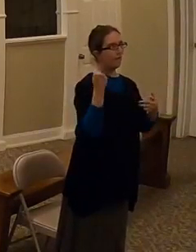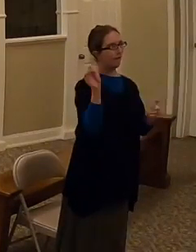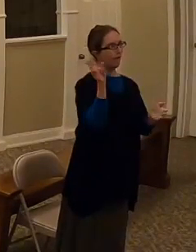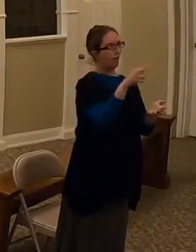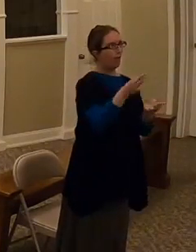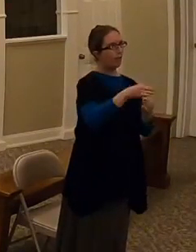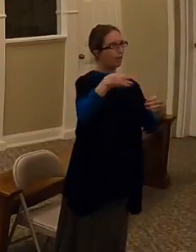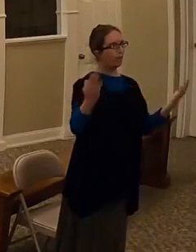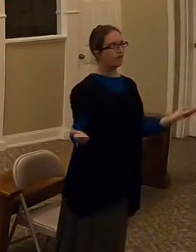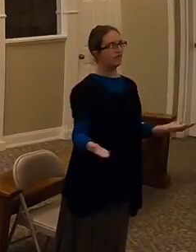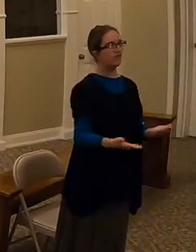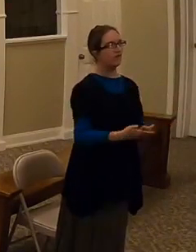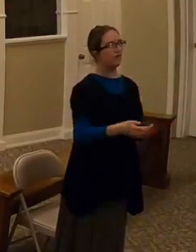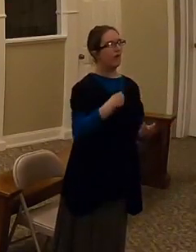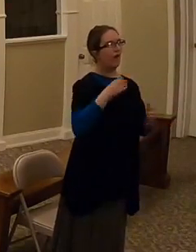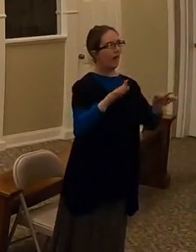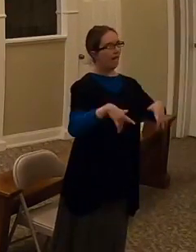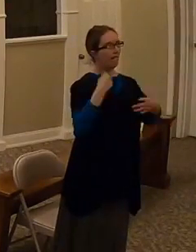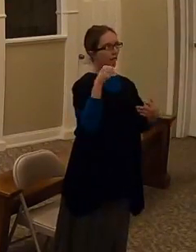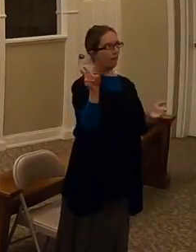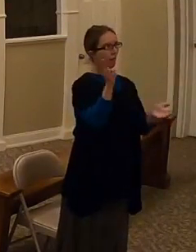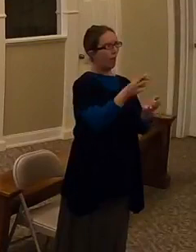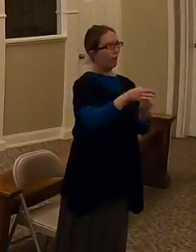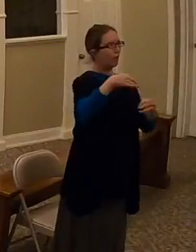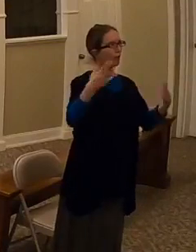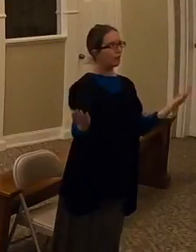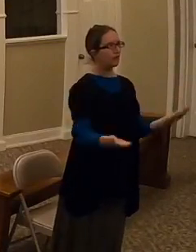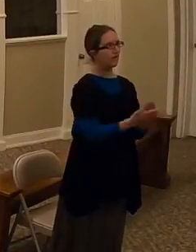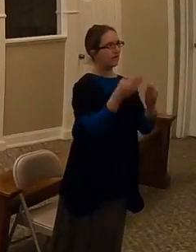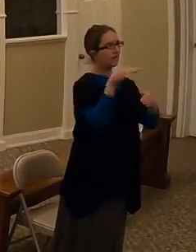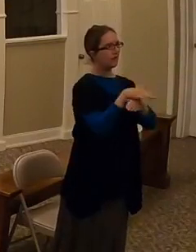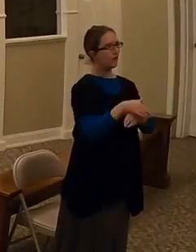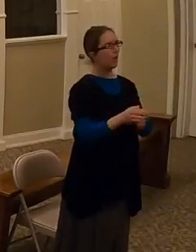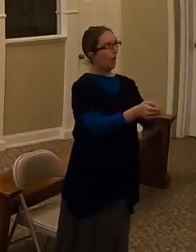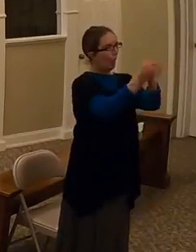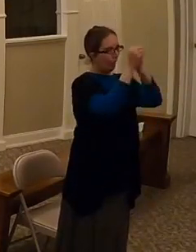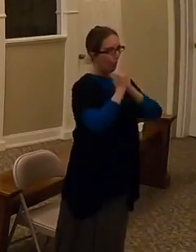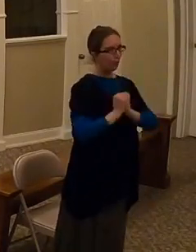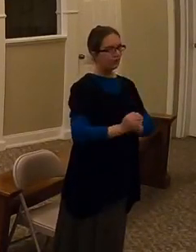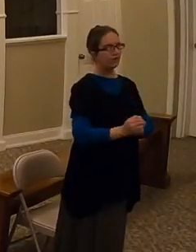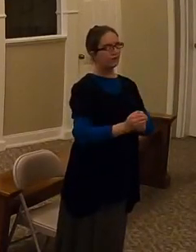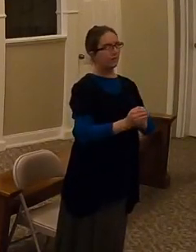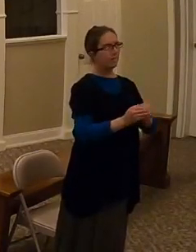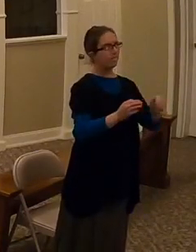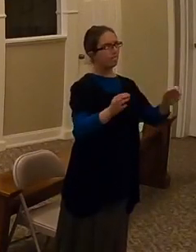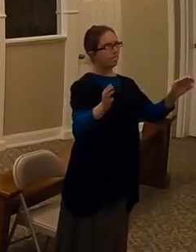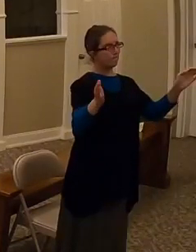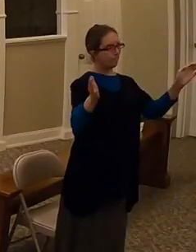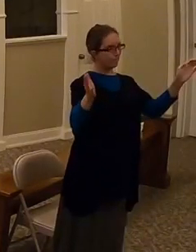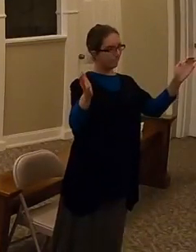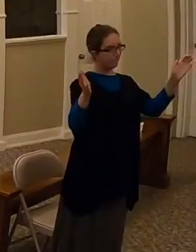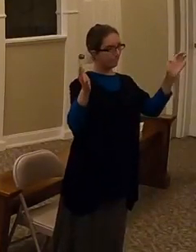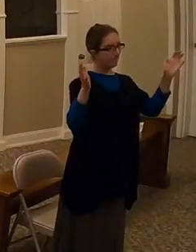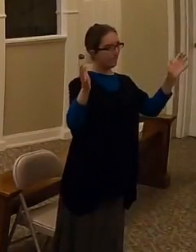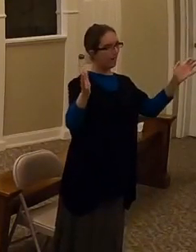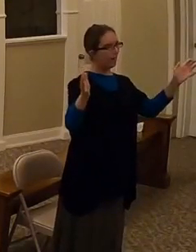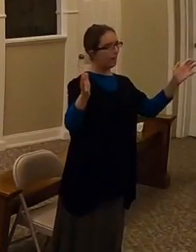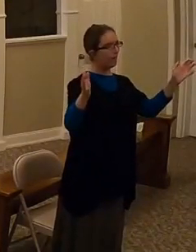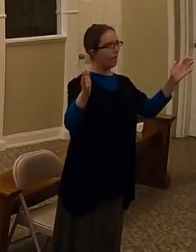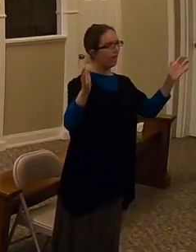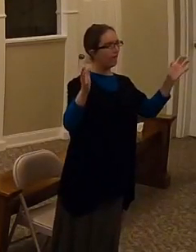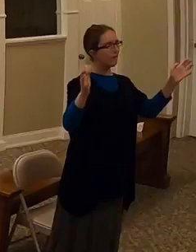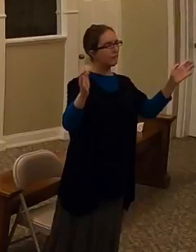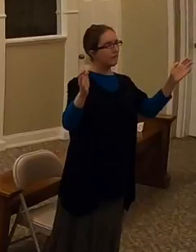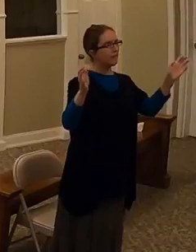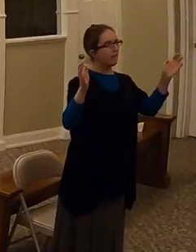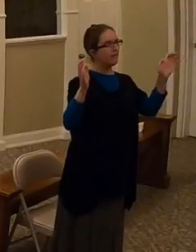in the house. I feel the Holy Ghost in the house tonight. Let's just worship him. My God, I love you. Lord, I